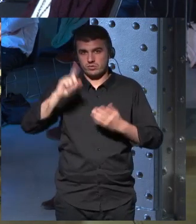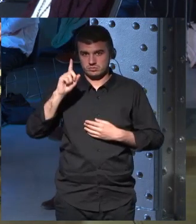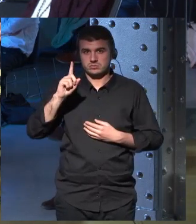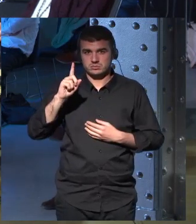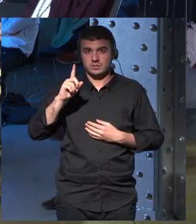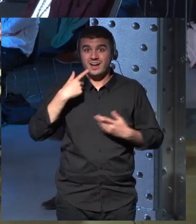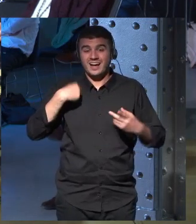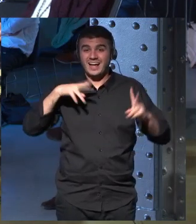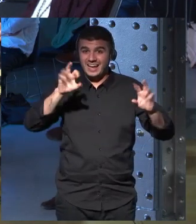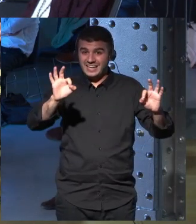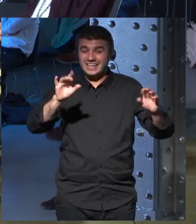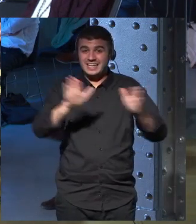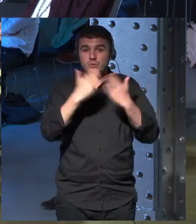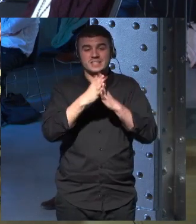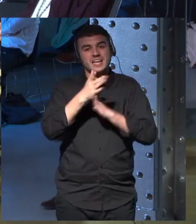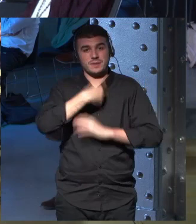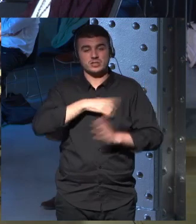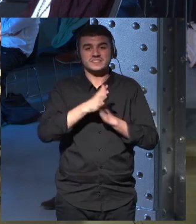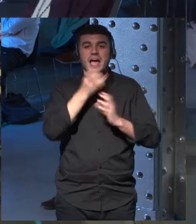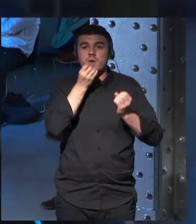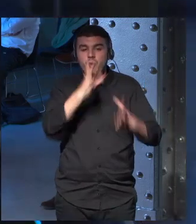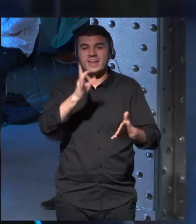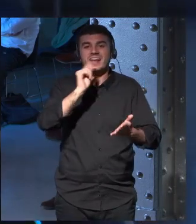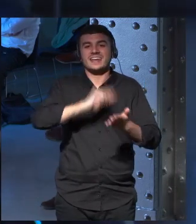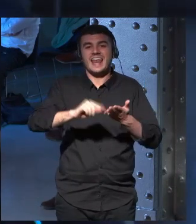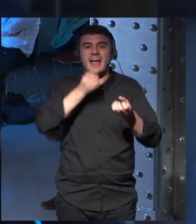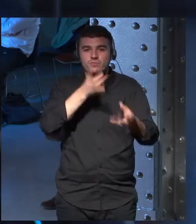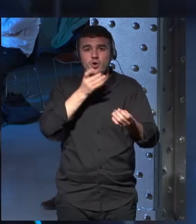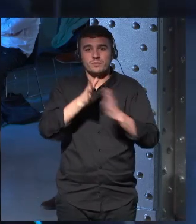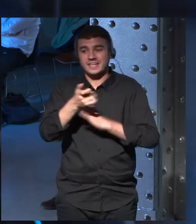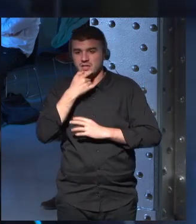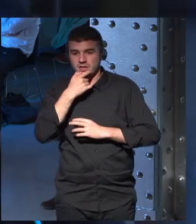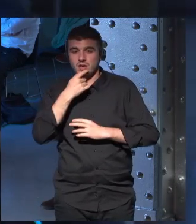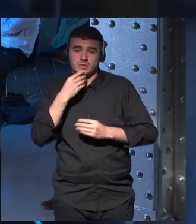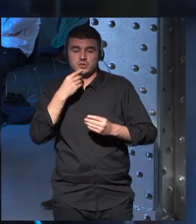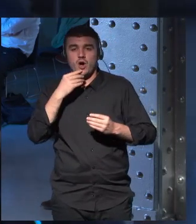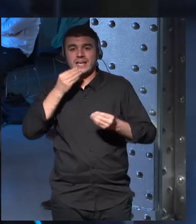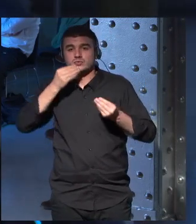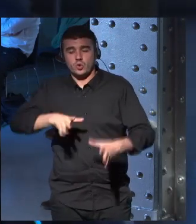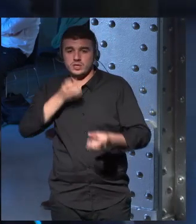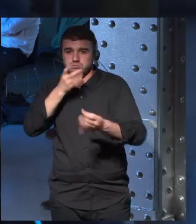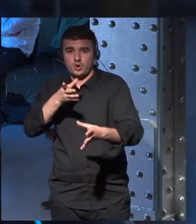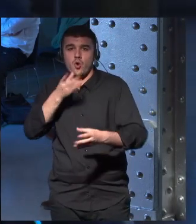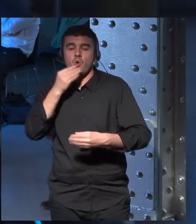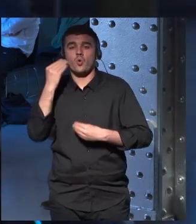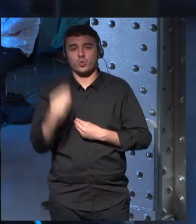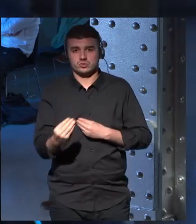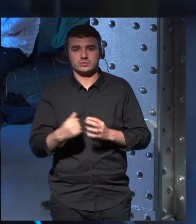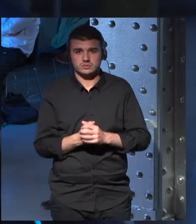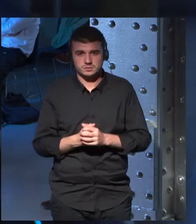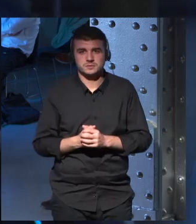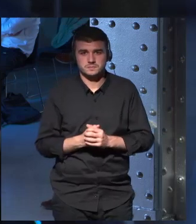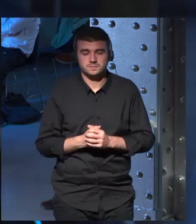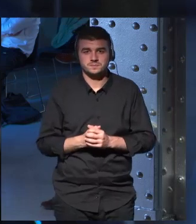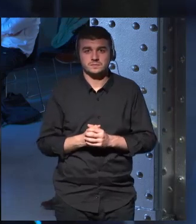in Spanish, Buen Relato, in English, The Good Story, subtitle, exchanges